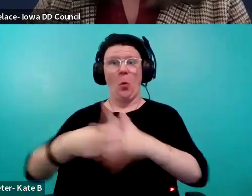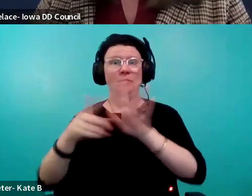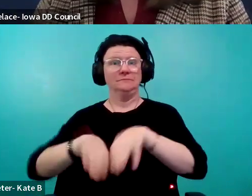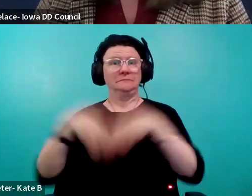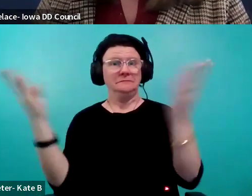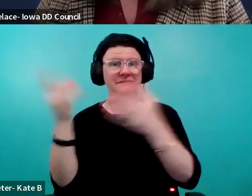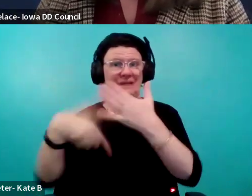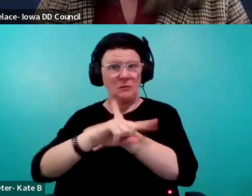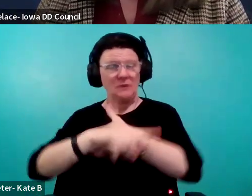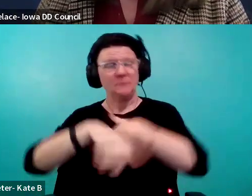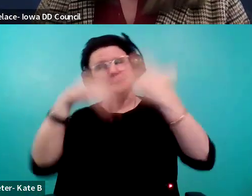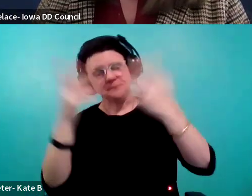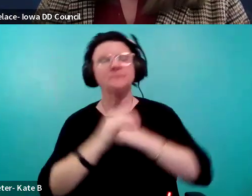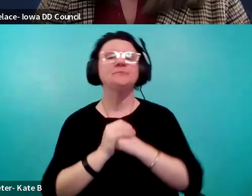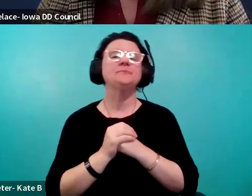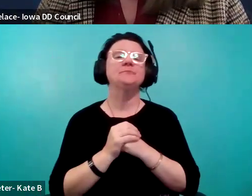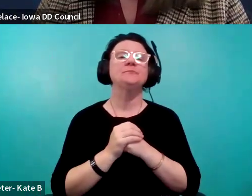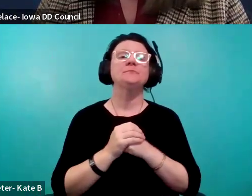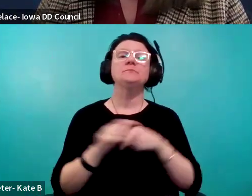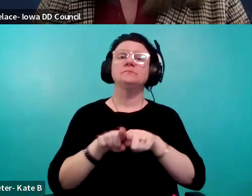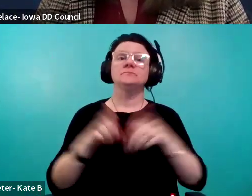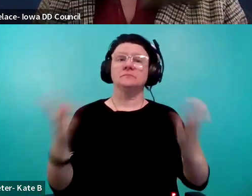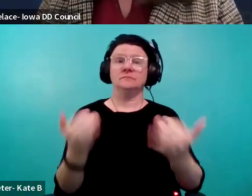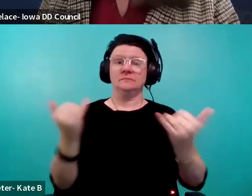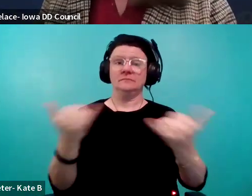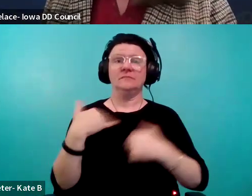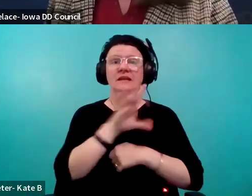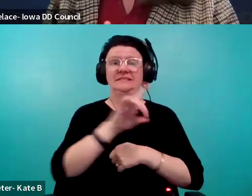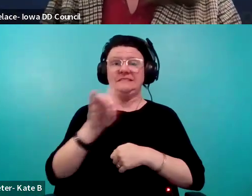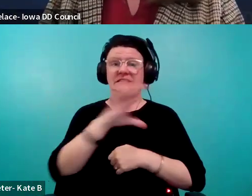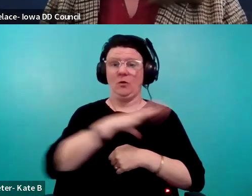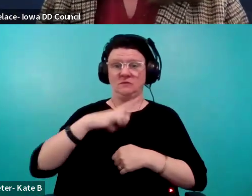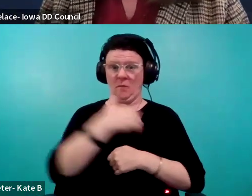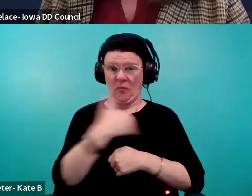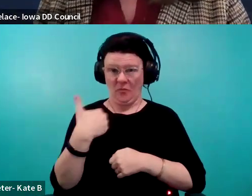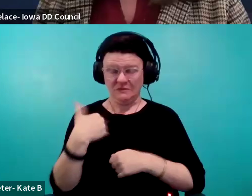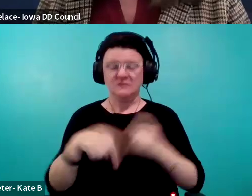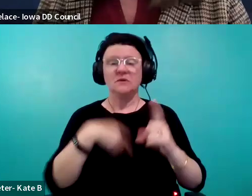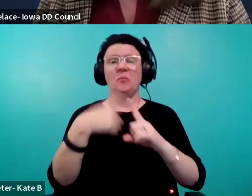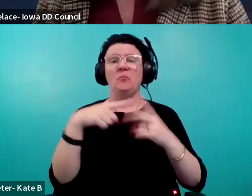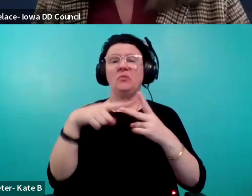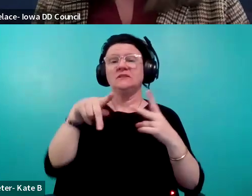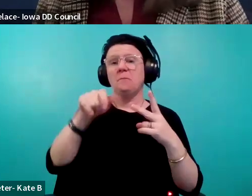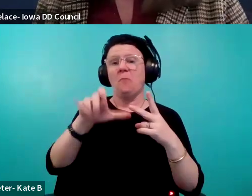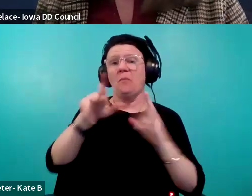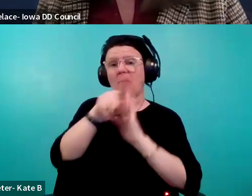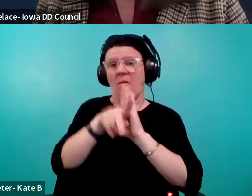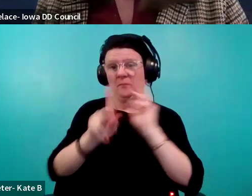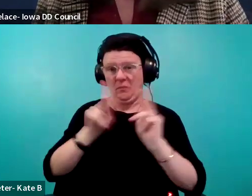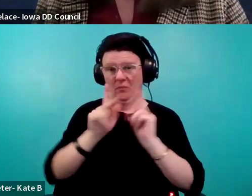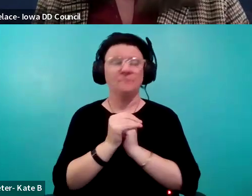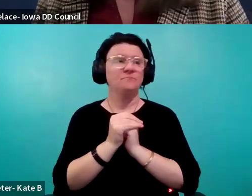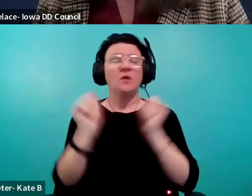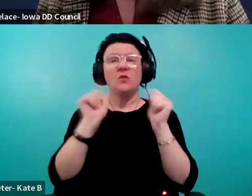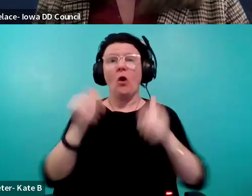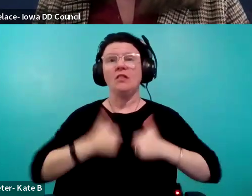we are. So also here with us today are our DD Council members and our public policy members who live throughout the